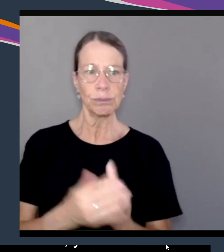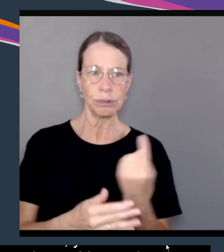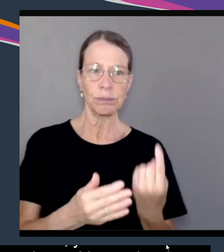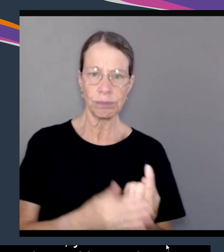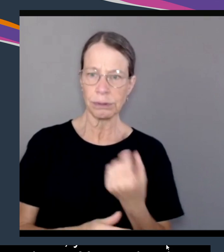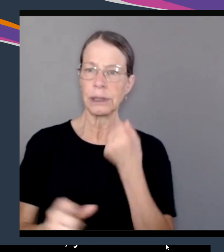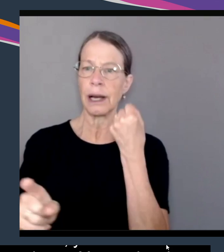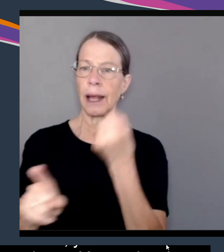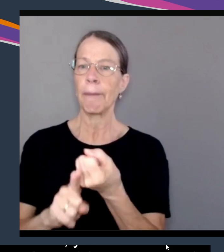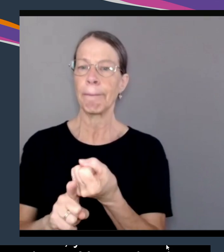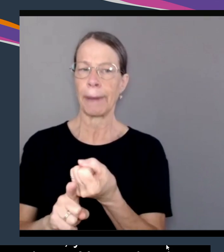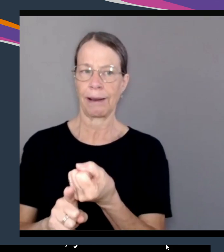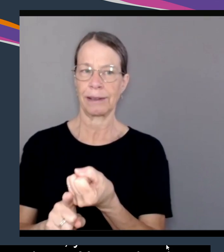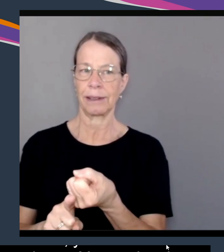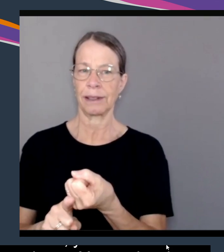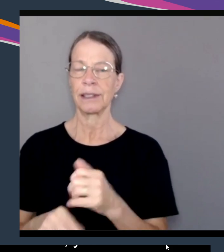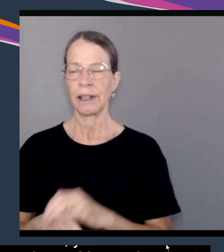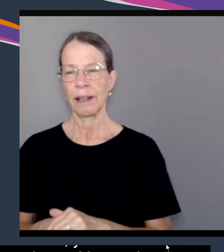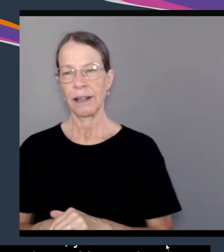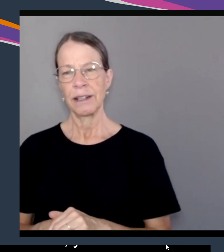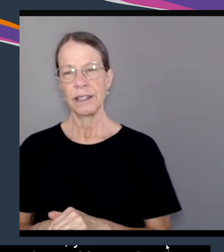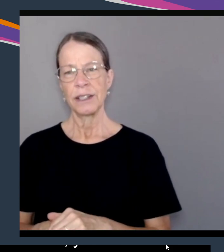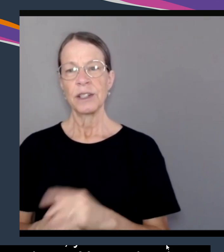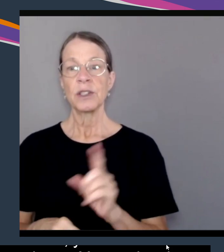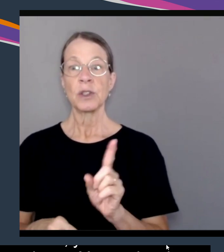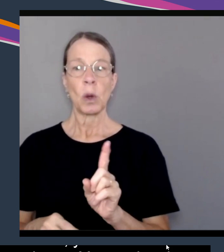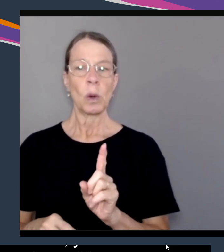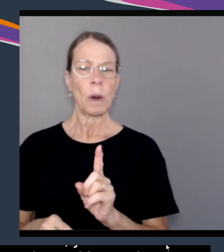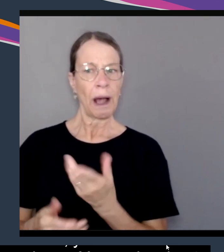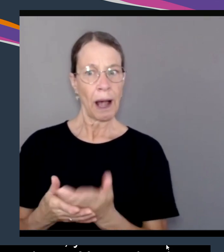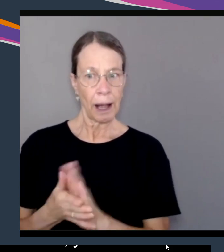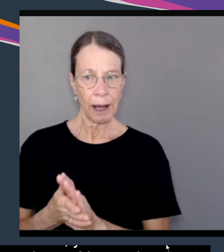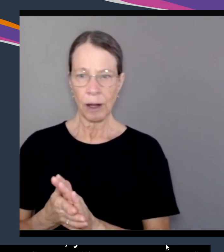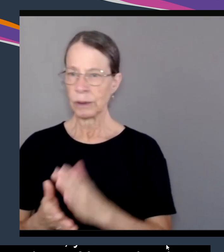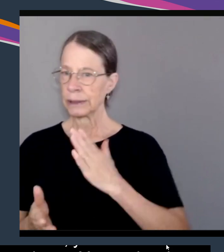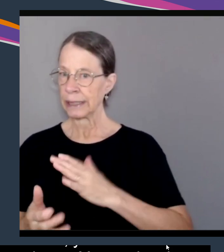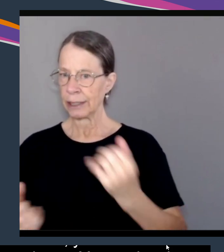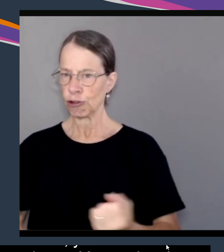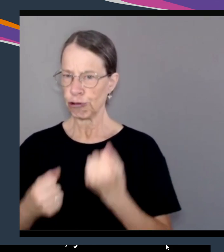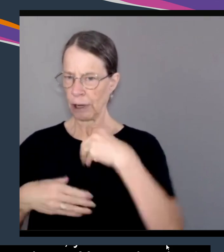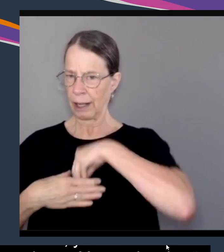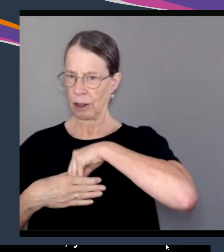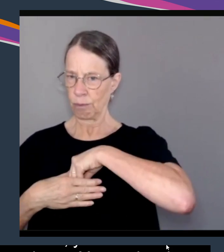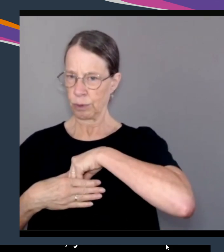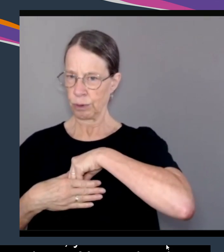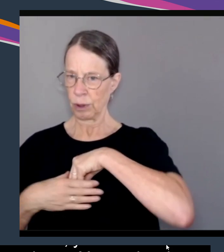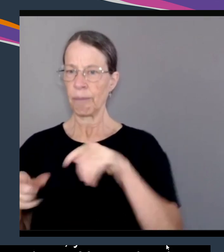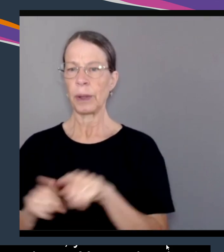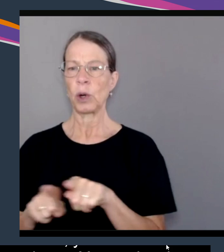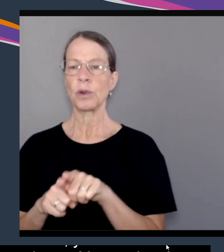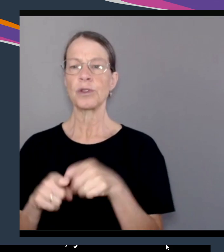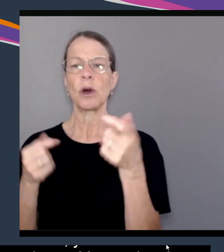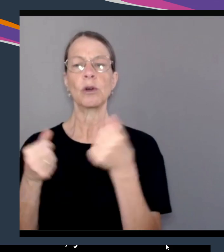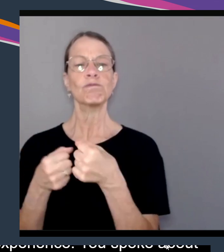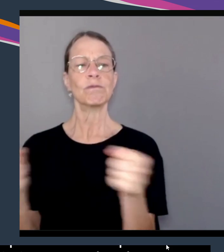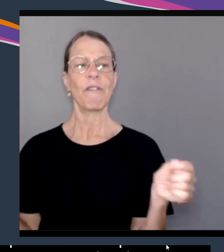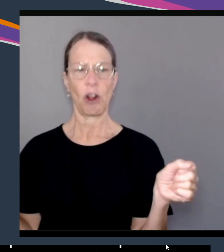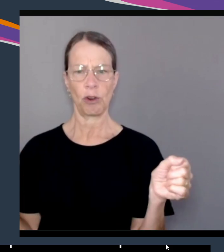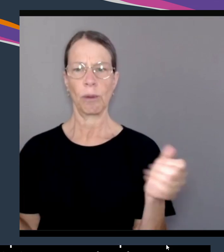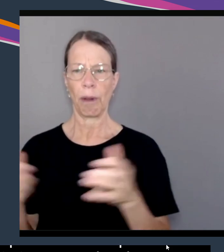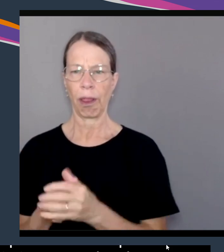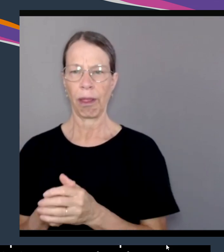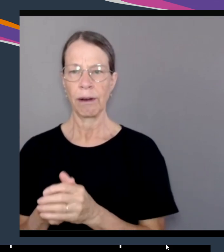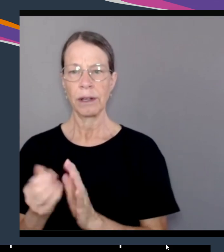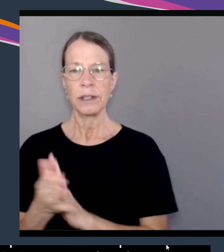that, of course, requires great strength, but it also occasions vulnerability. And those two things so